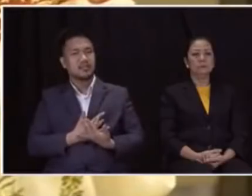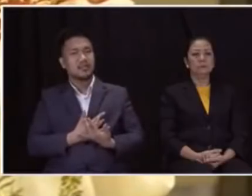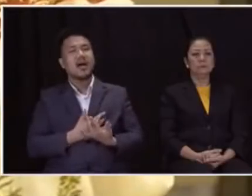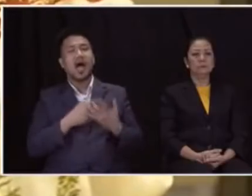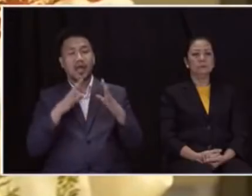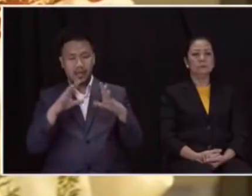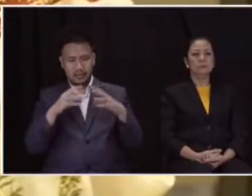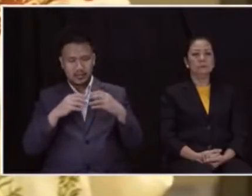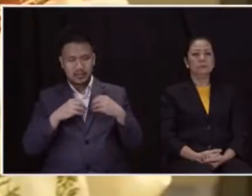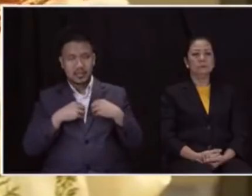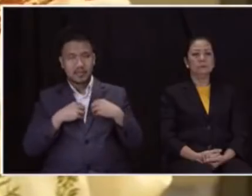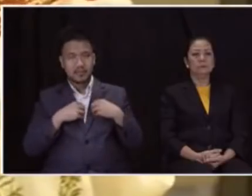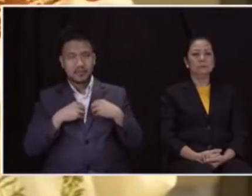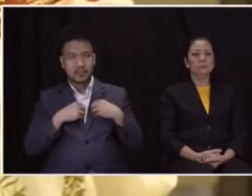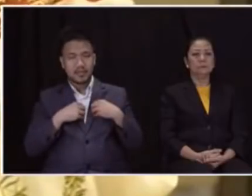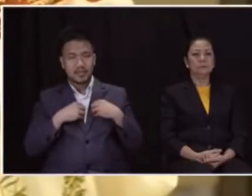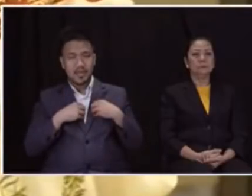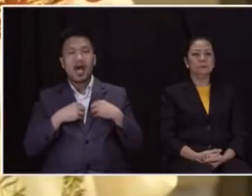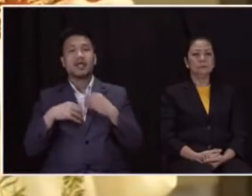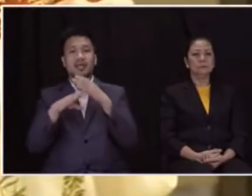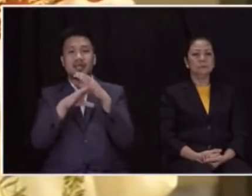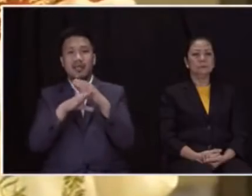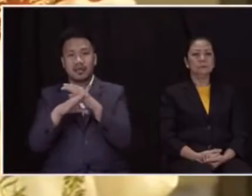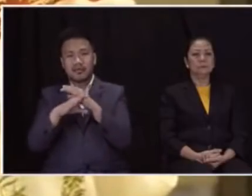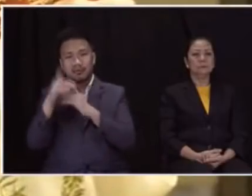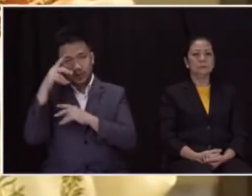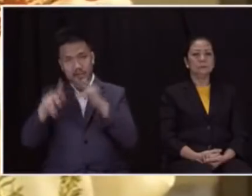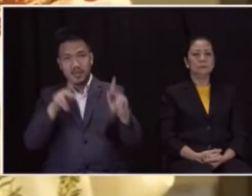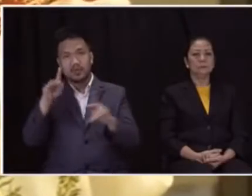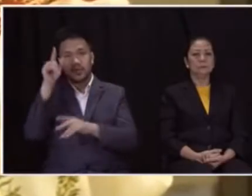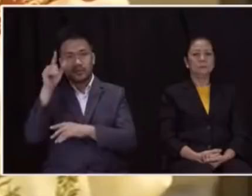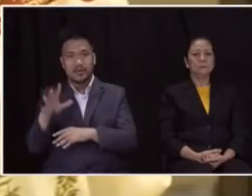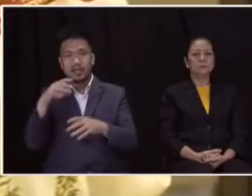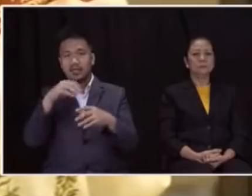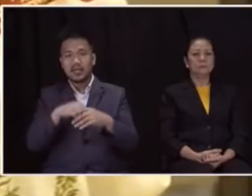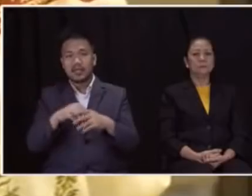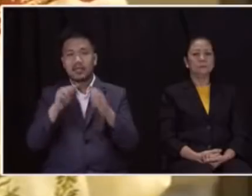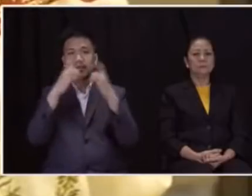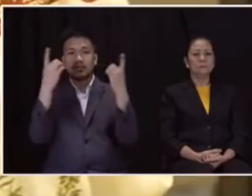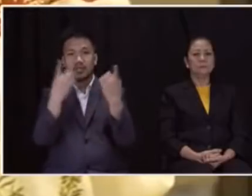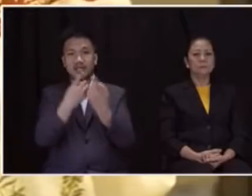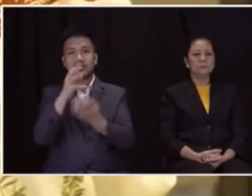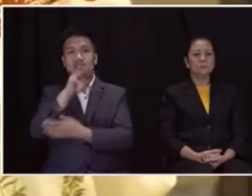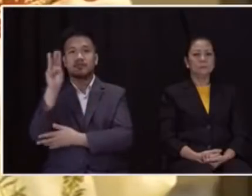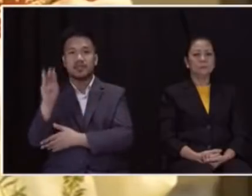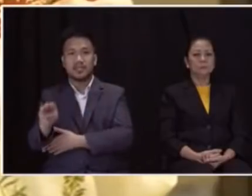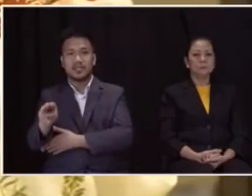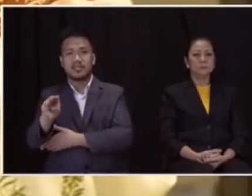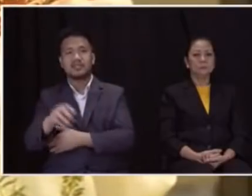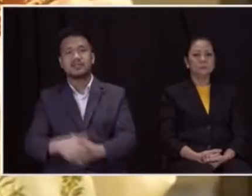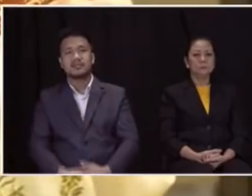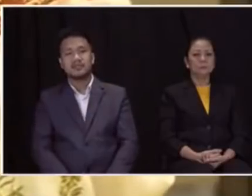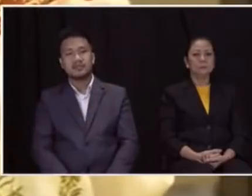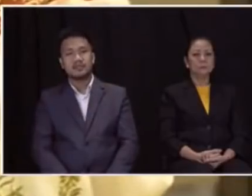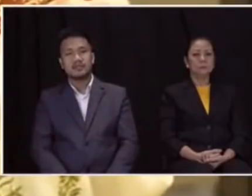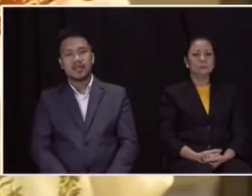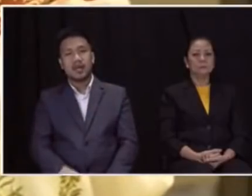I accept the pastoral care of the people of God in the Archdiocese of Manila. I